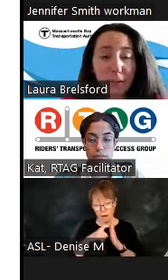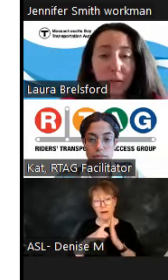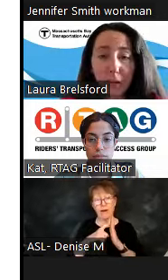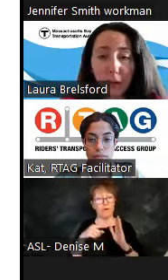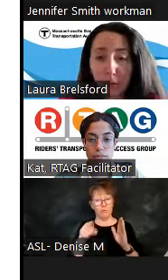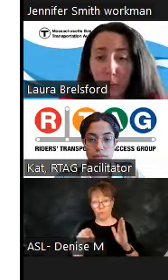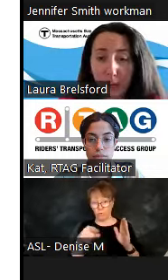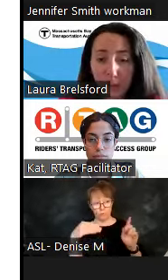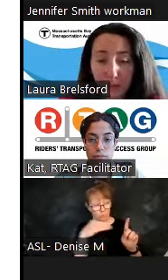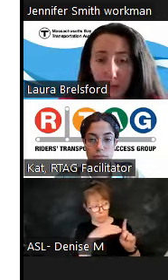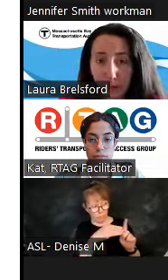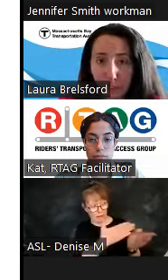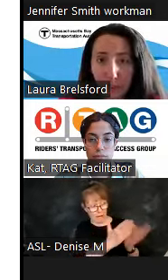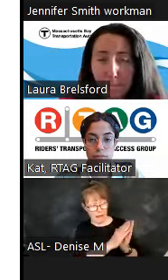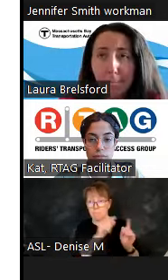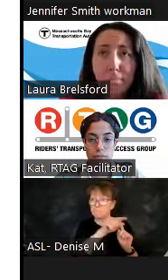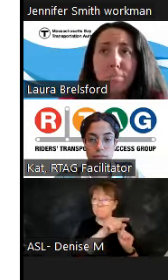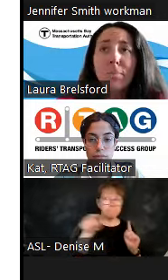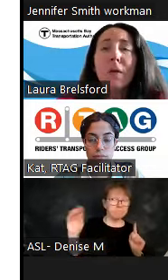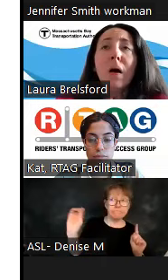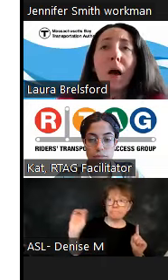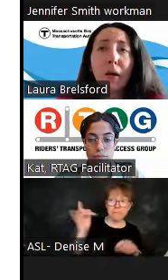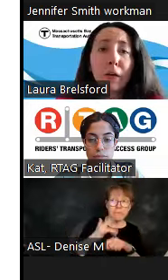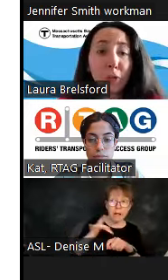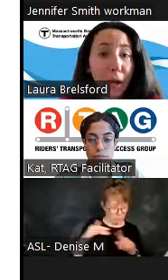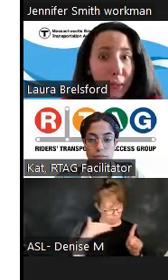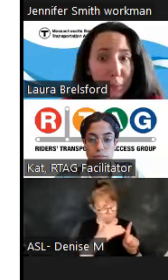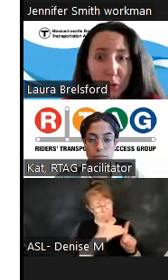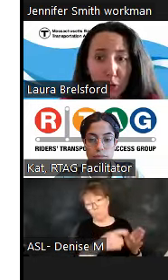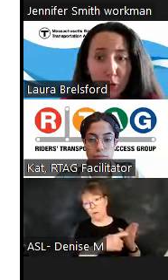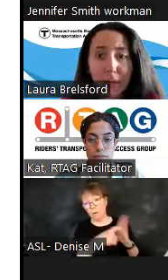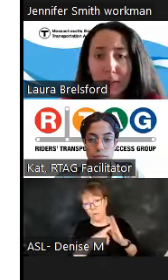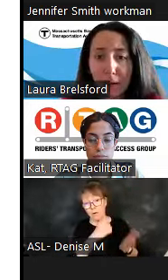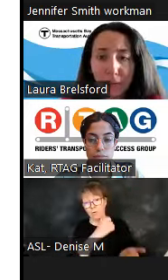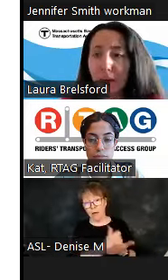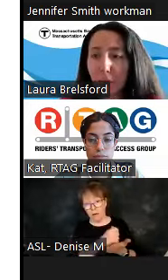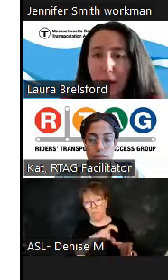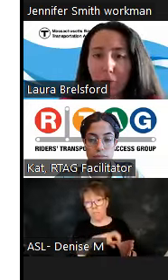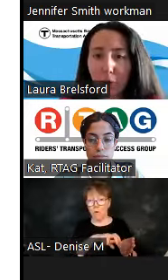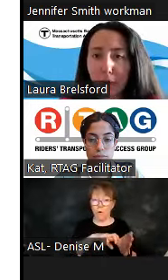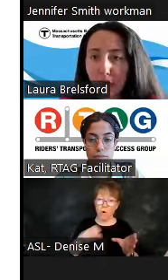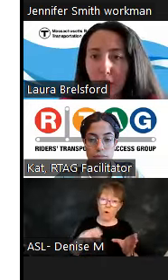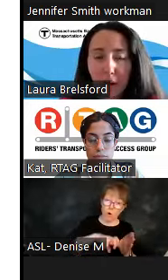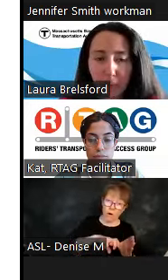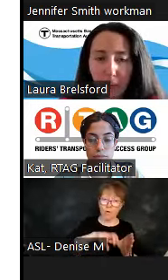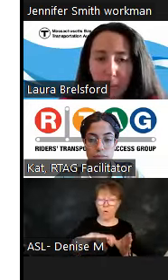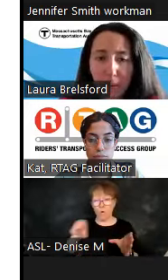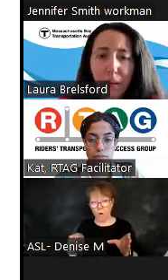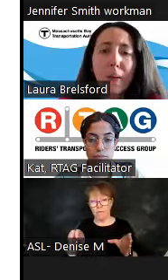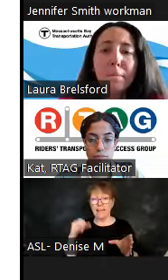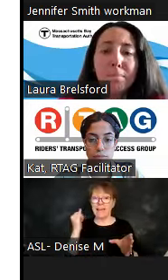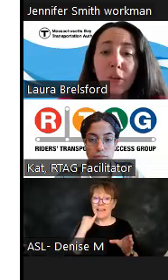the vehicle if no one else is available. If you're not able to get down to the end of the platform to interact with